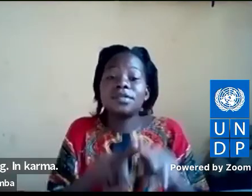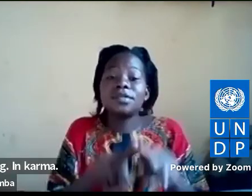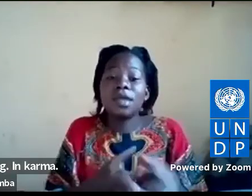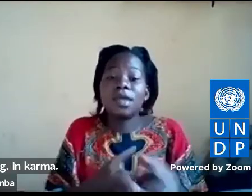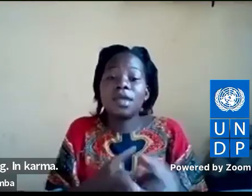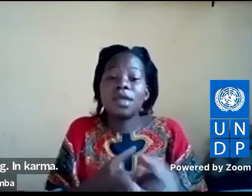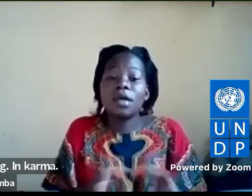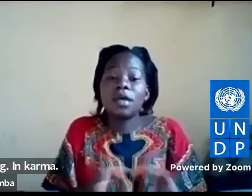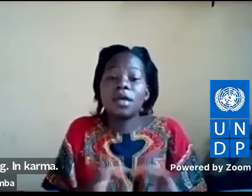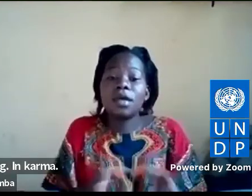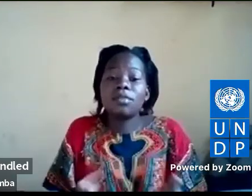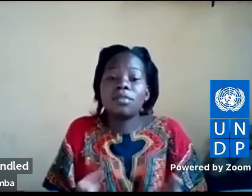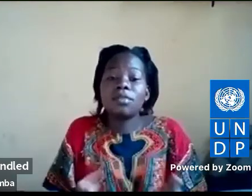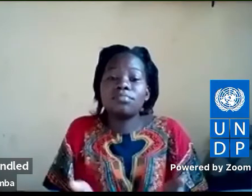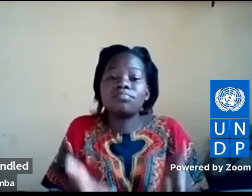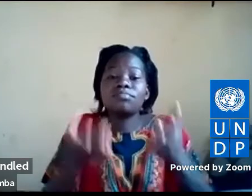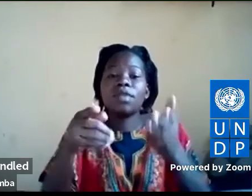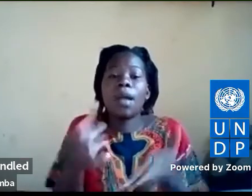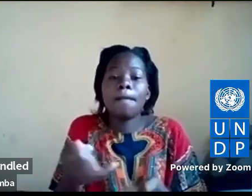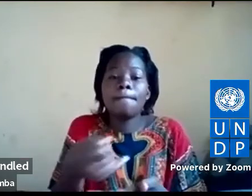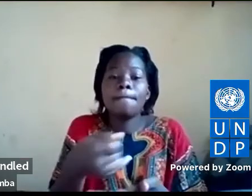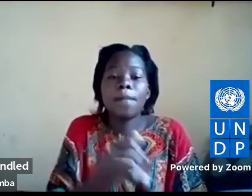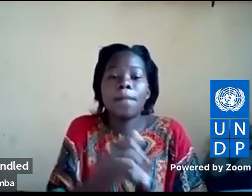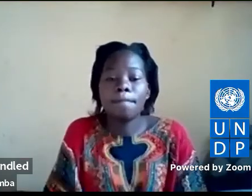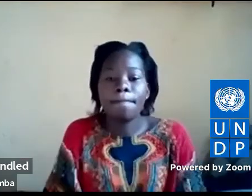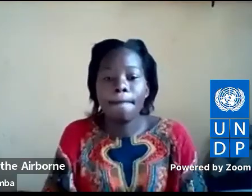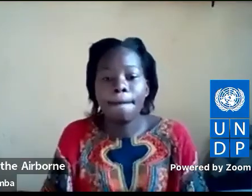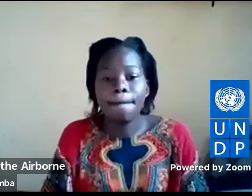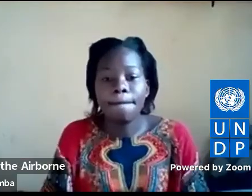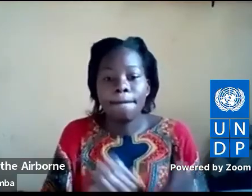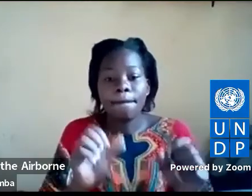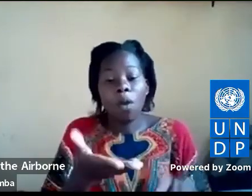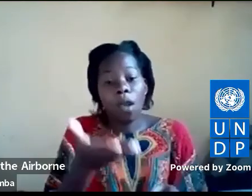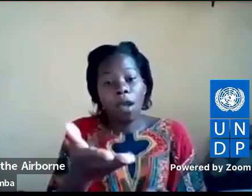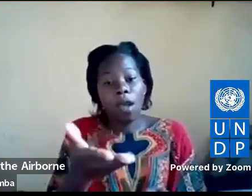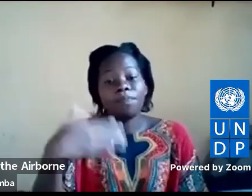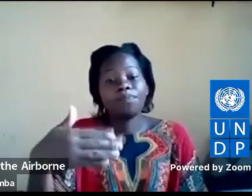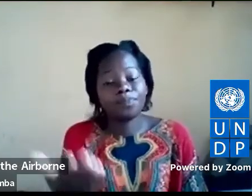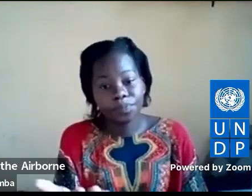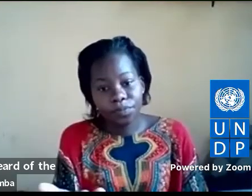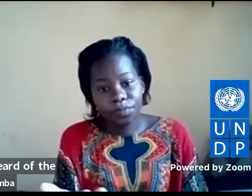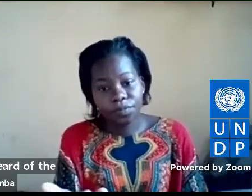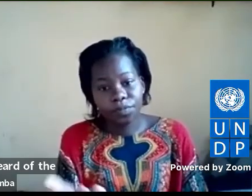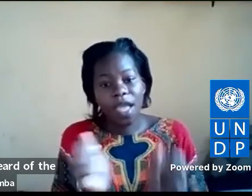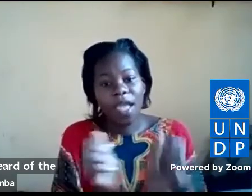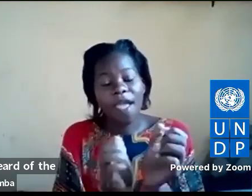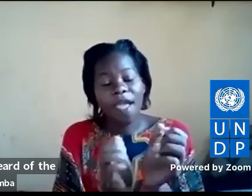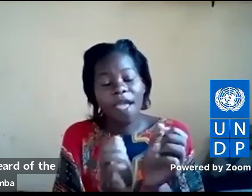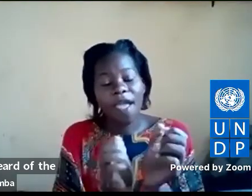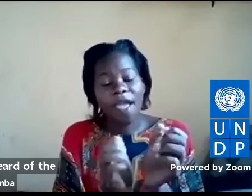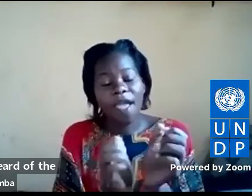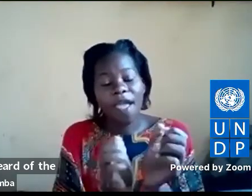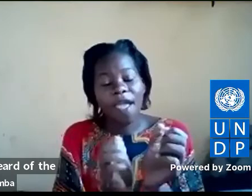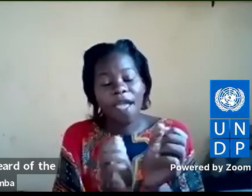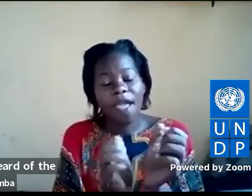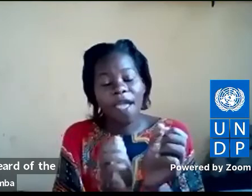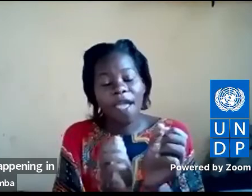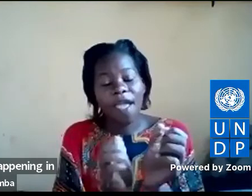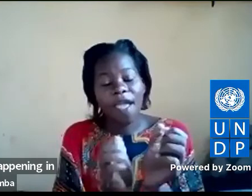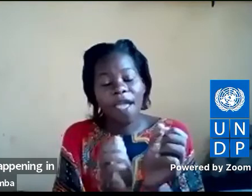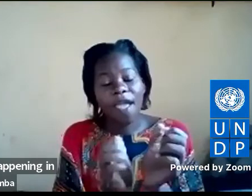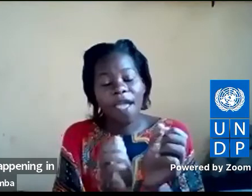population could have heard of the airborne geophysical surveys that are happening in Karamoja. And these are also going to boost up our map,